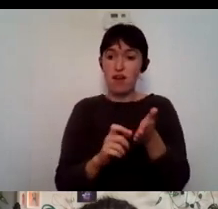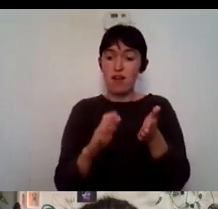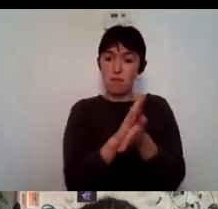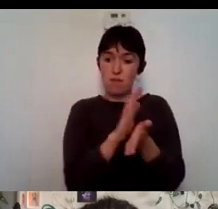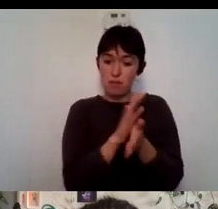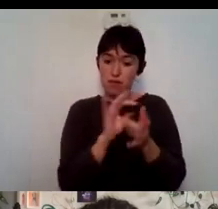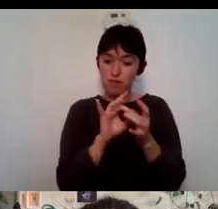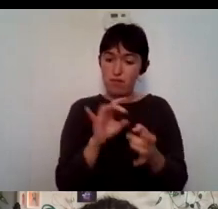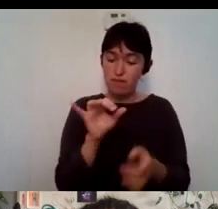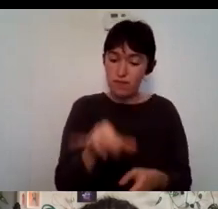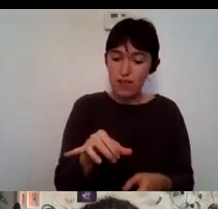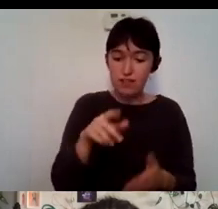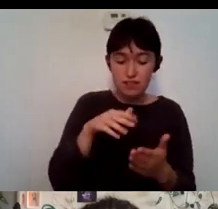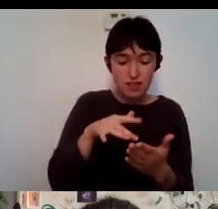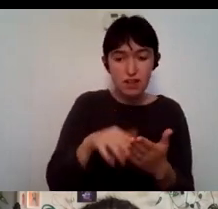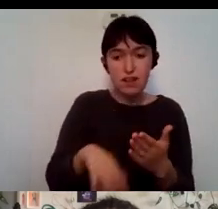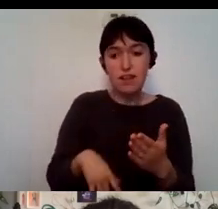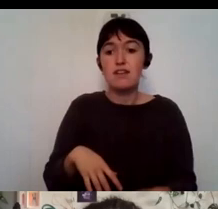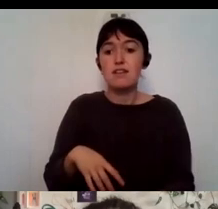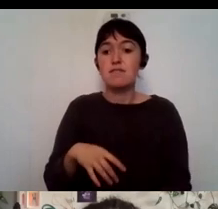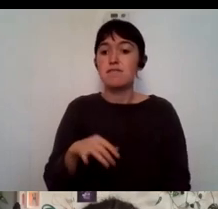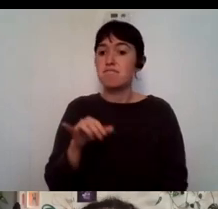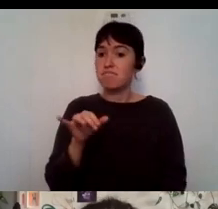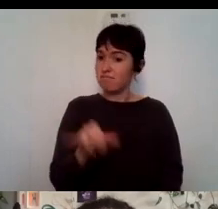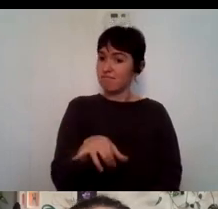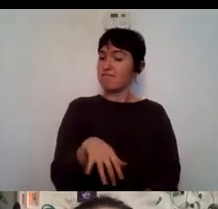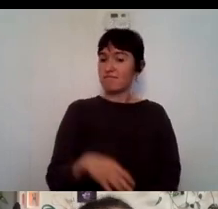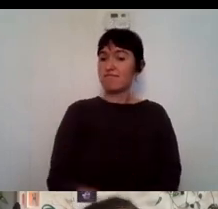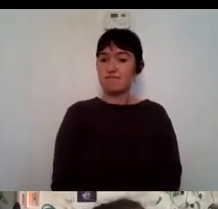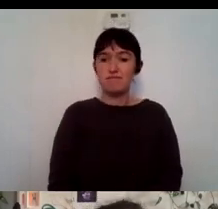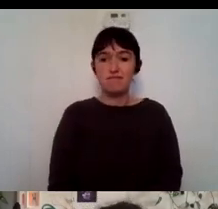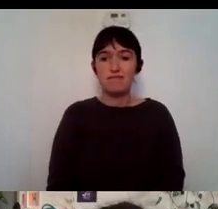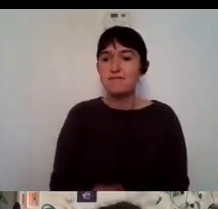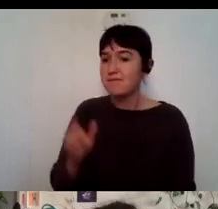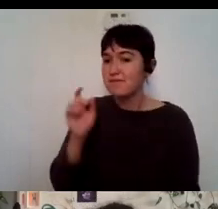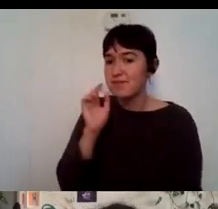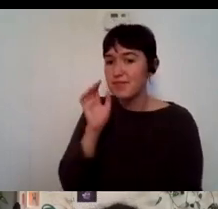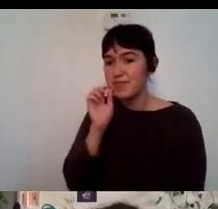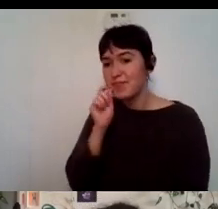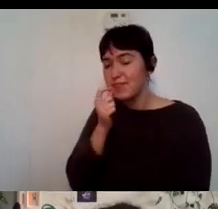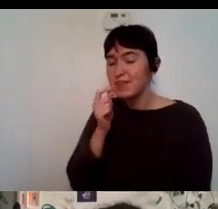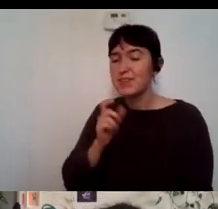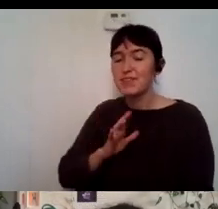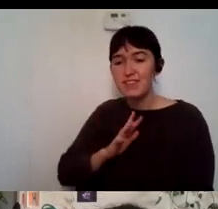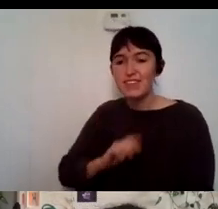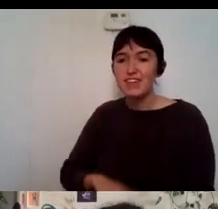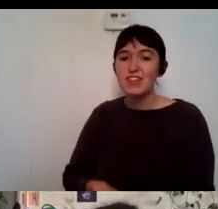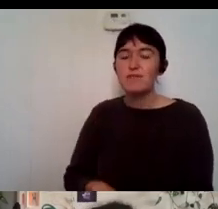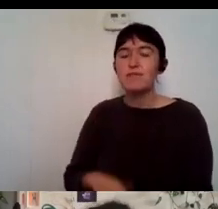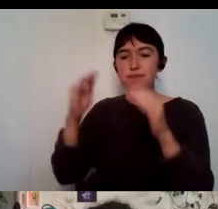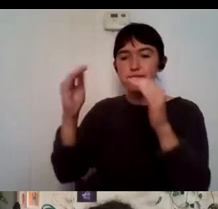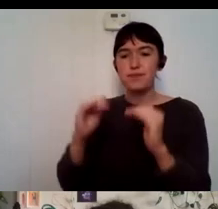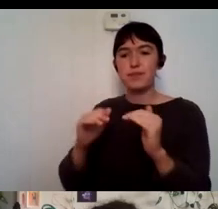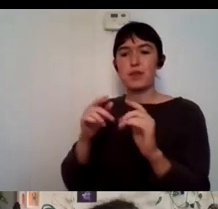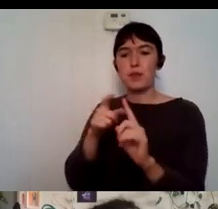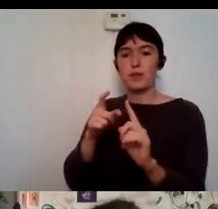And we just went from there. Very cool. Awesome. Our next question is from Jonathan from